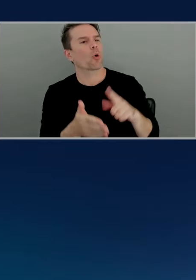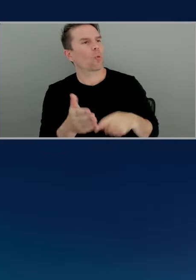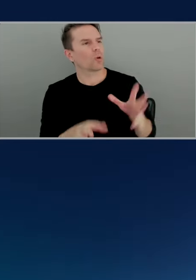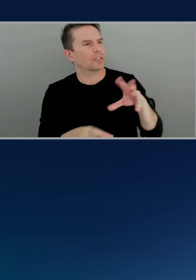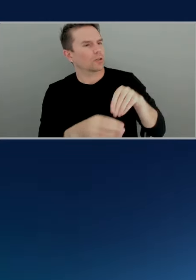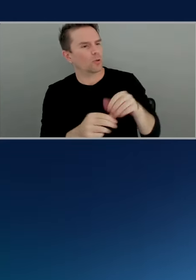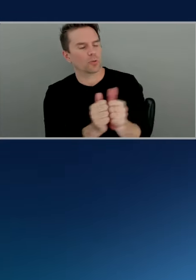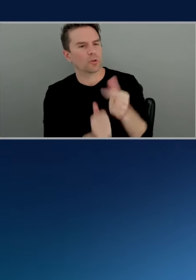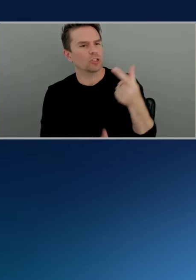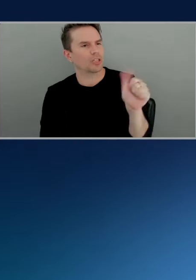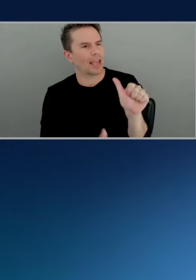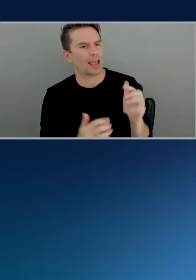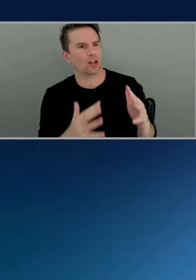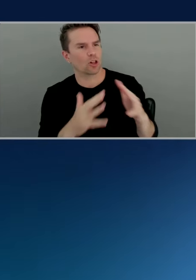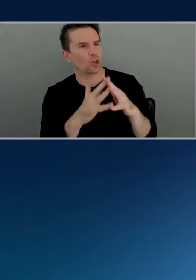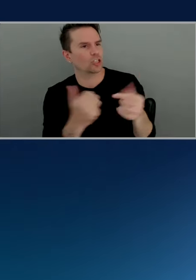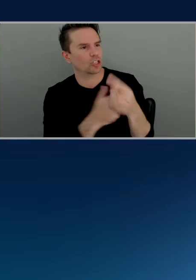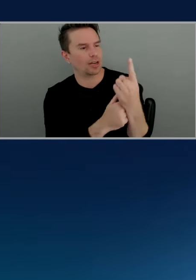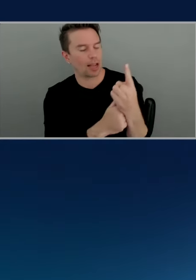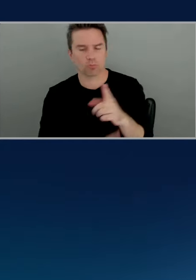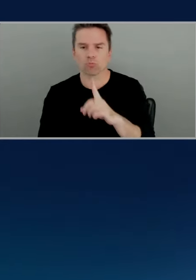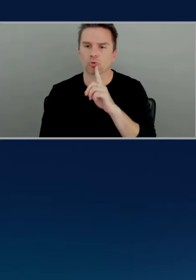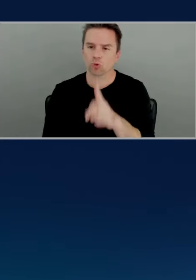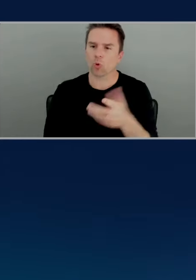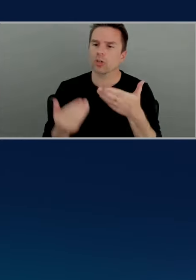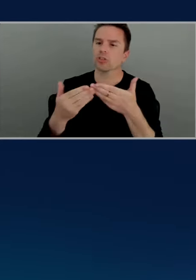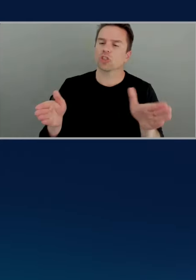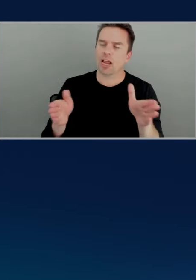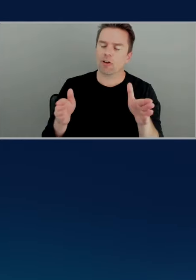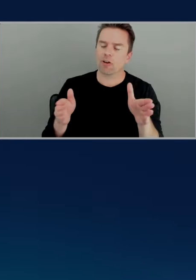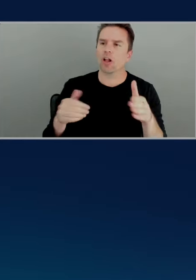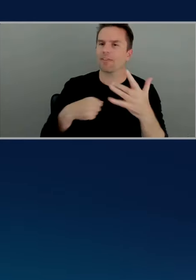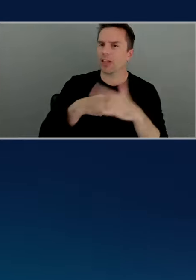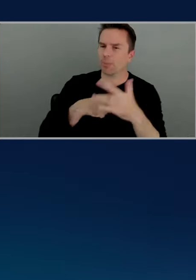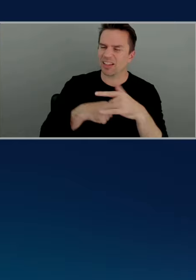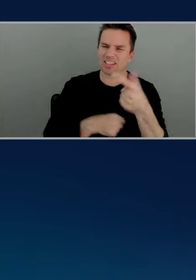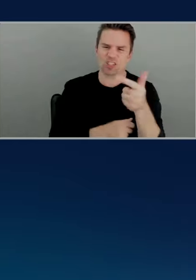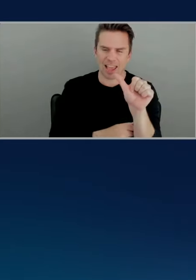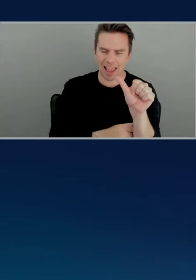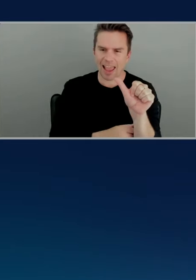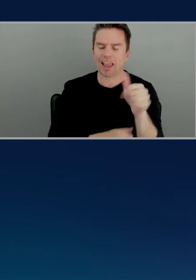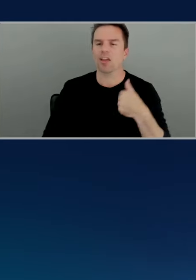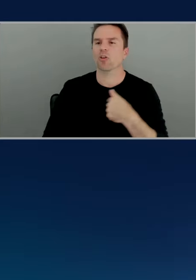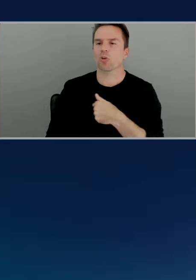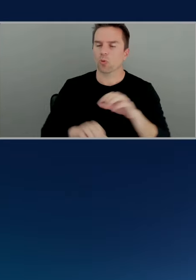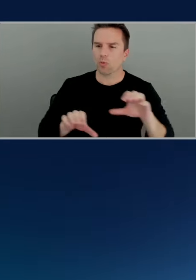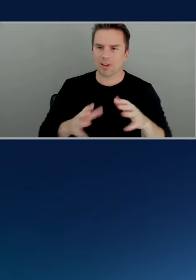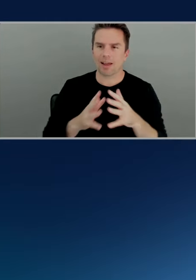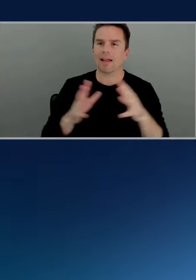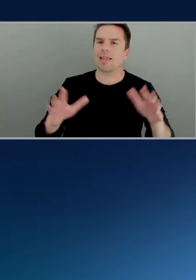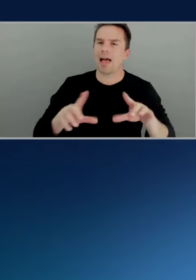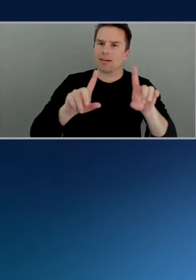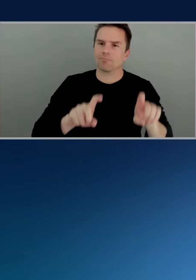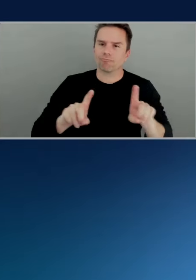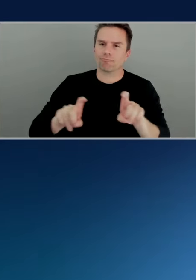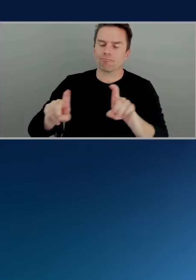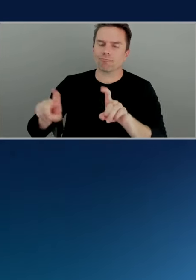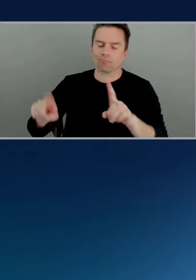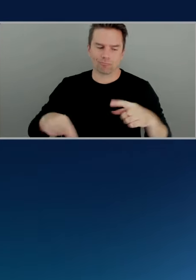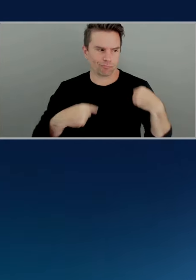Yeah, so at GA, we've done a lot of benchmarking on the solution through the course of several months. And with this generally